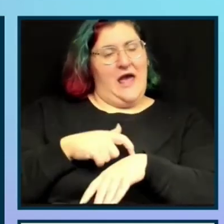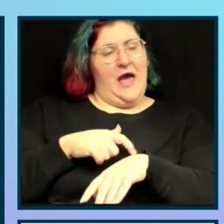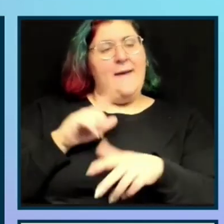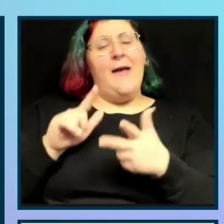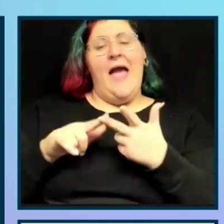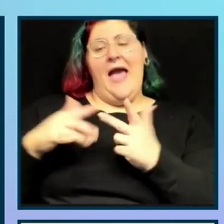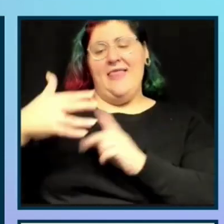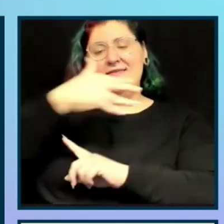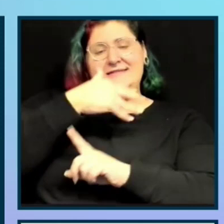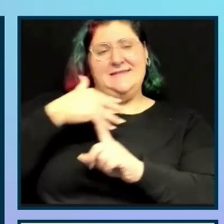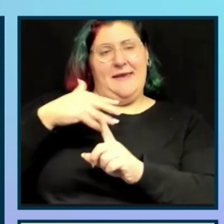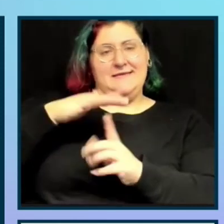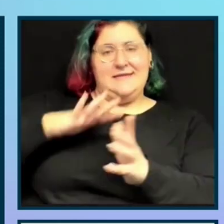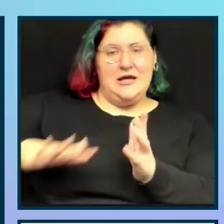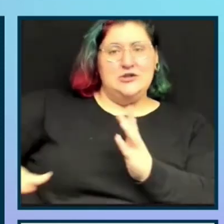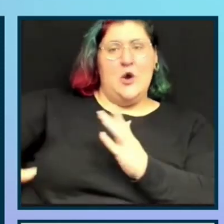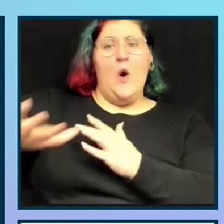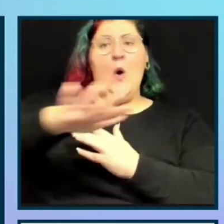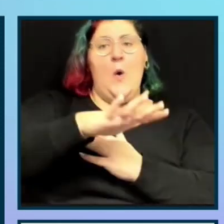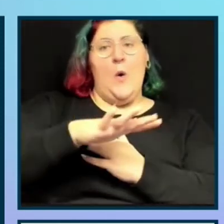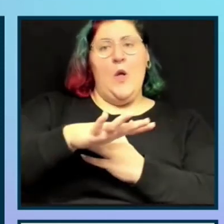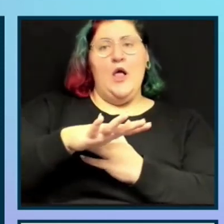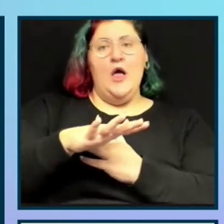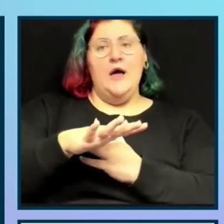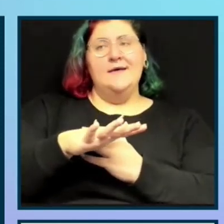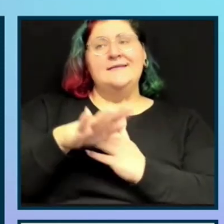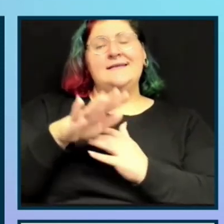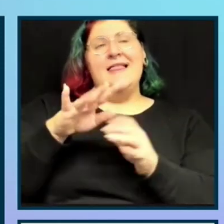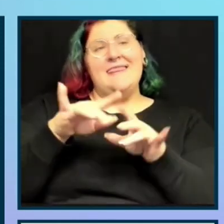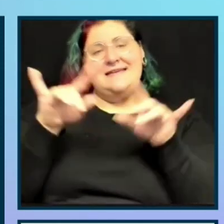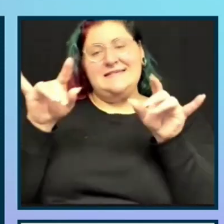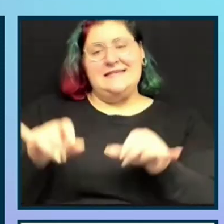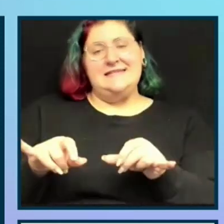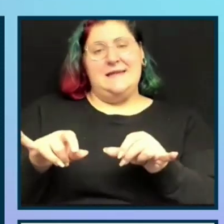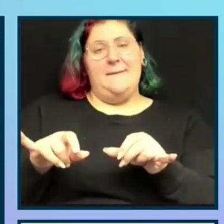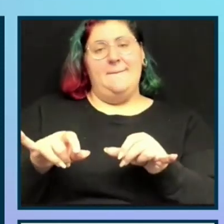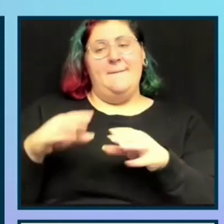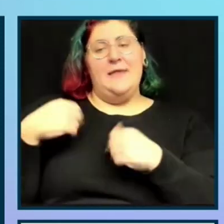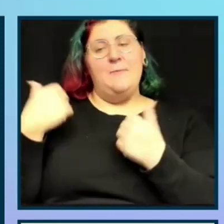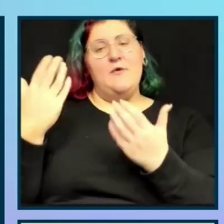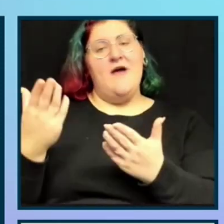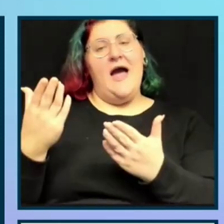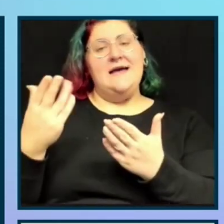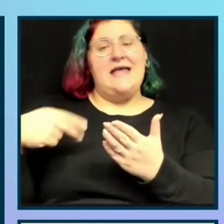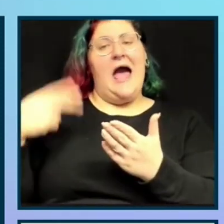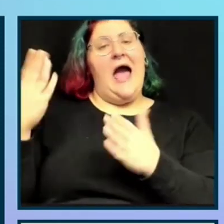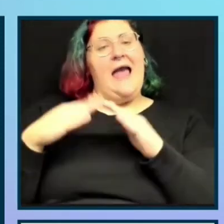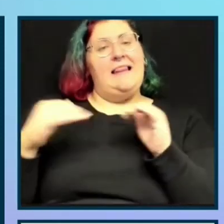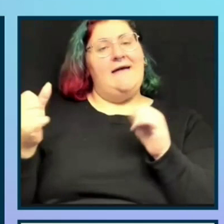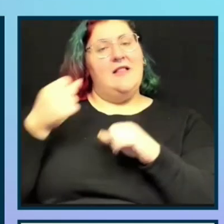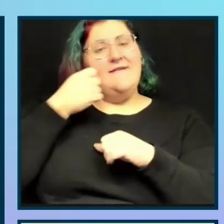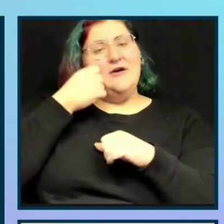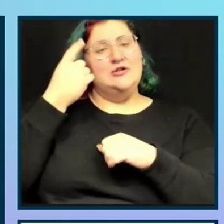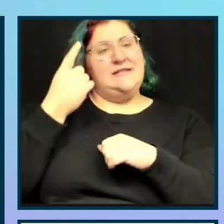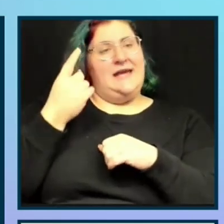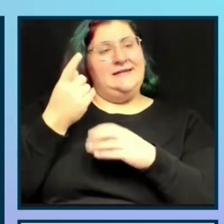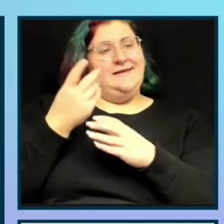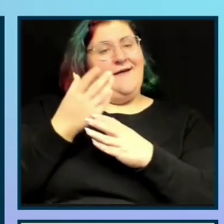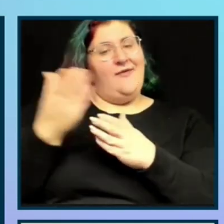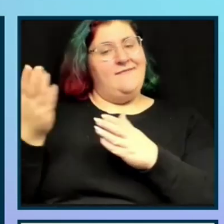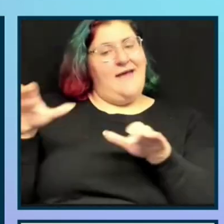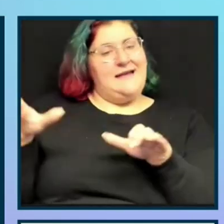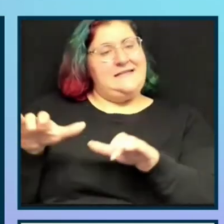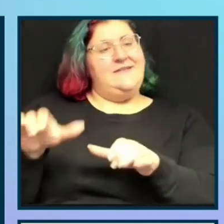and processes in place that provide a high level understanding of activities that could be triggering. Sometimes this